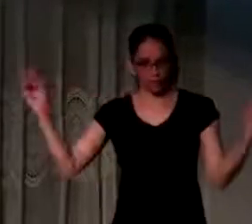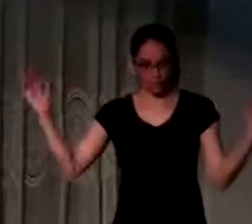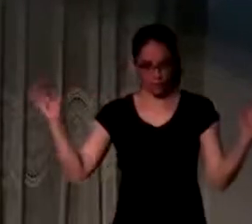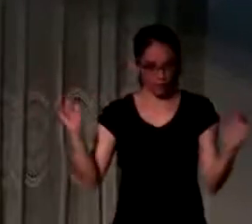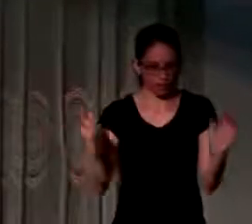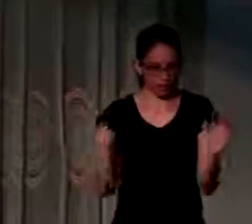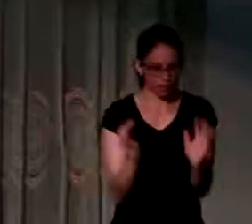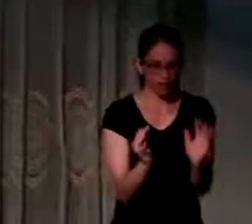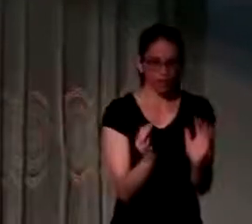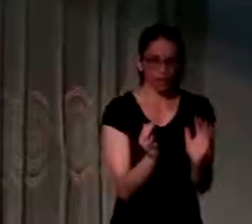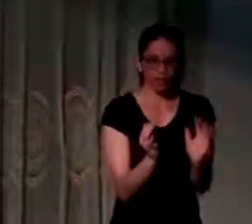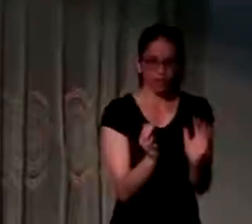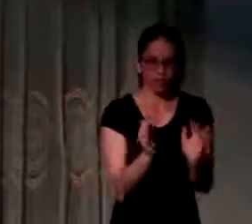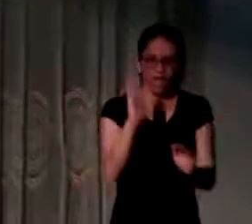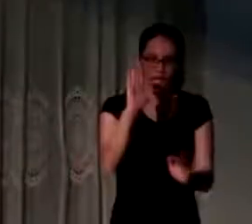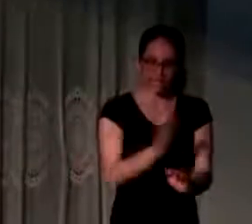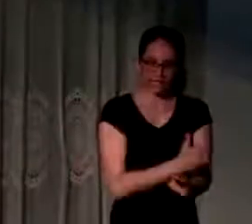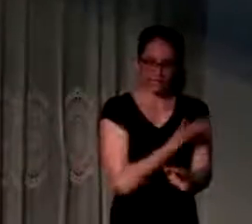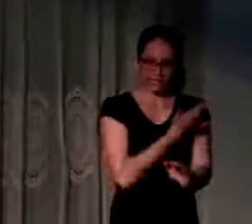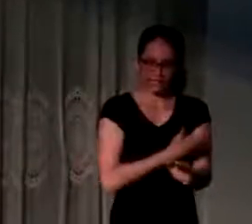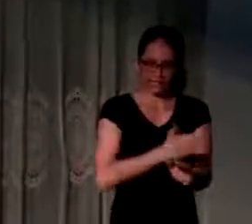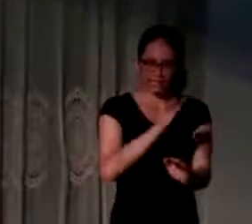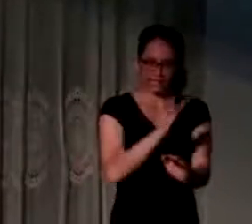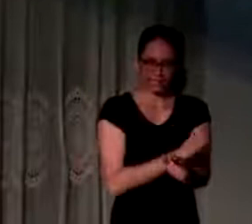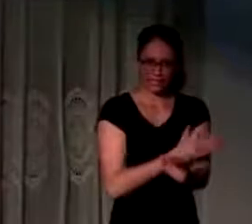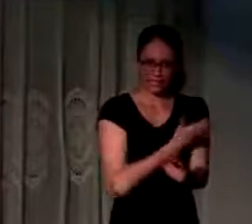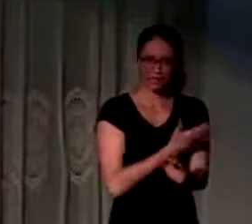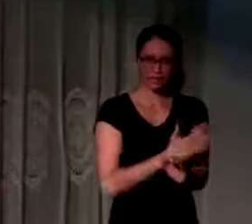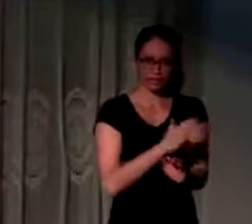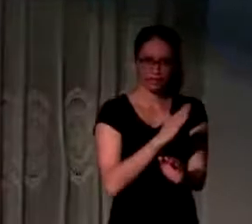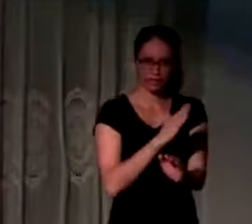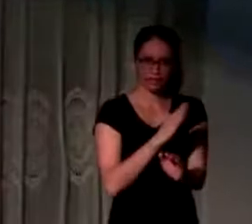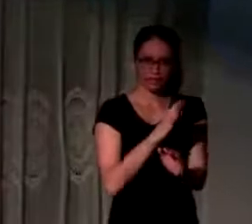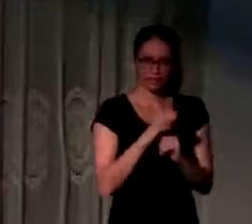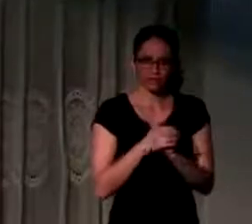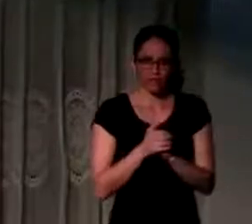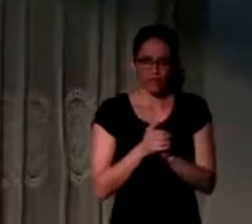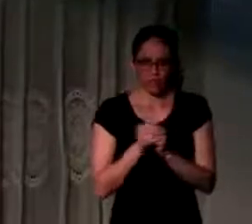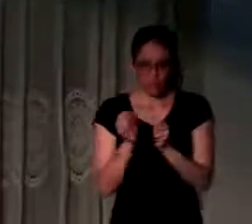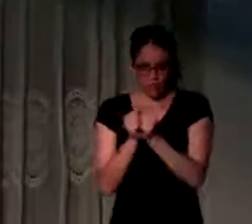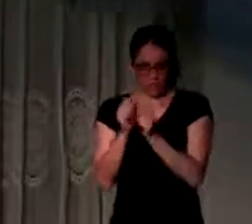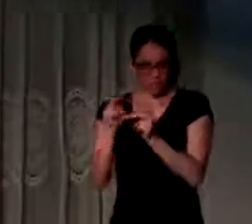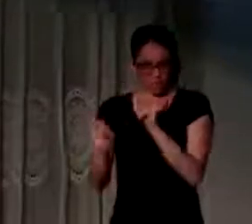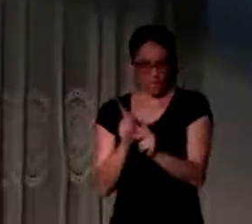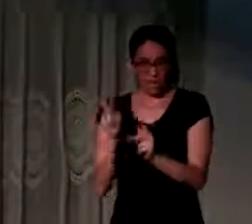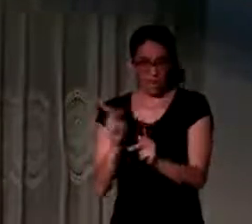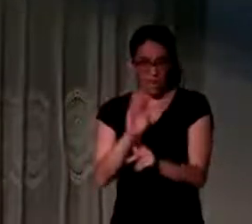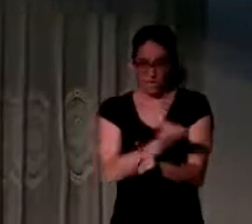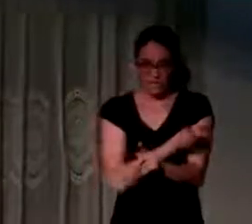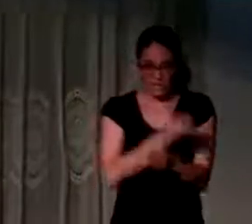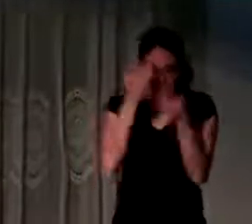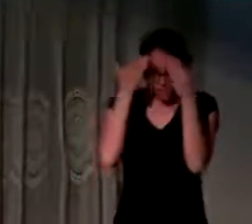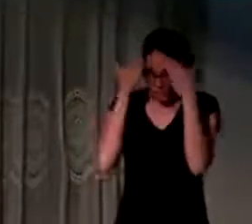and sing a song in a language he'd never heard, by a people he'd never heard,